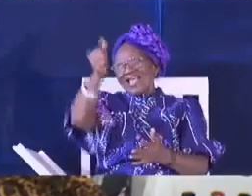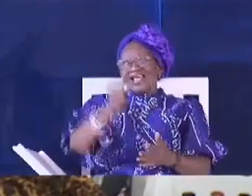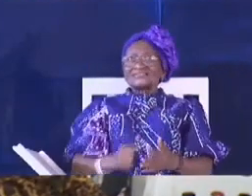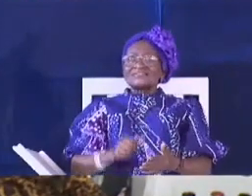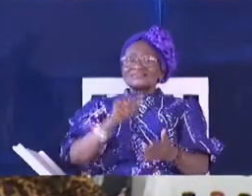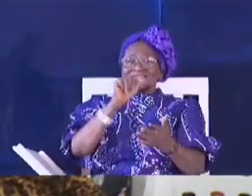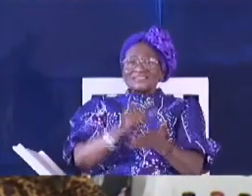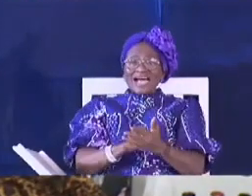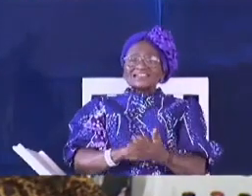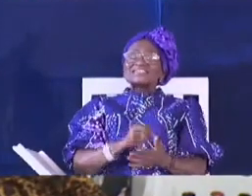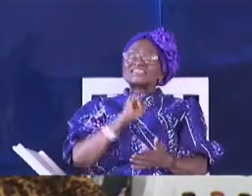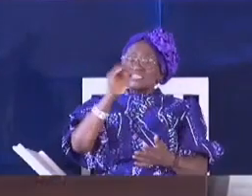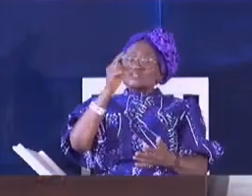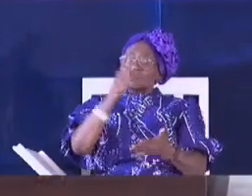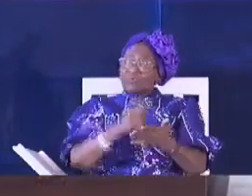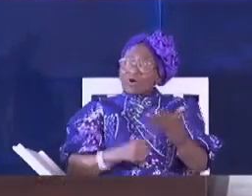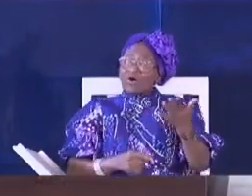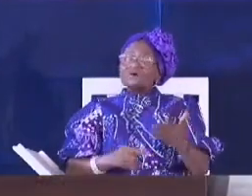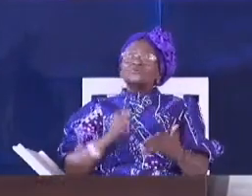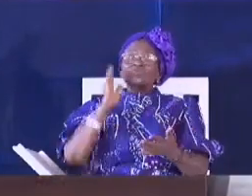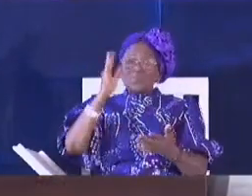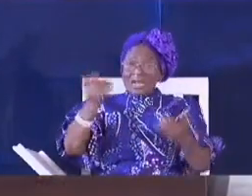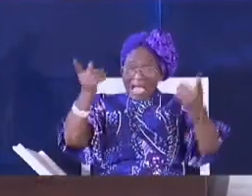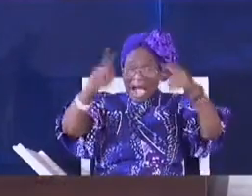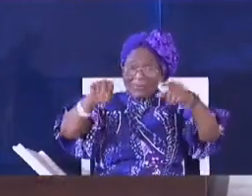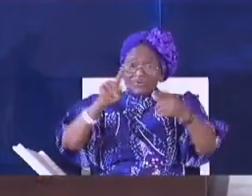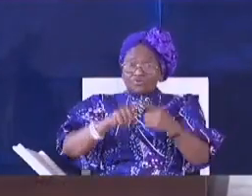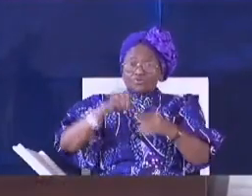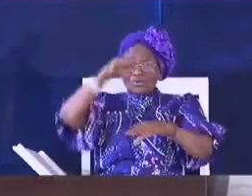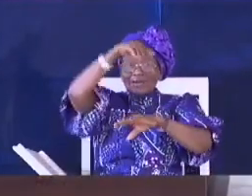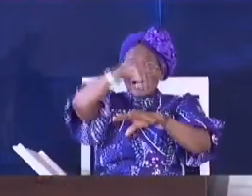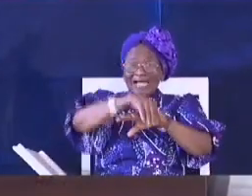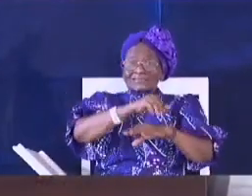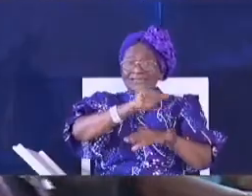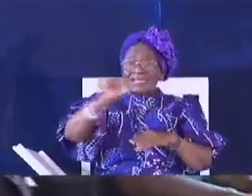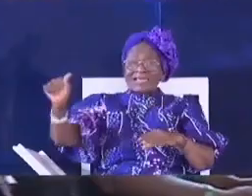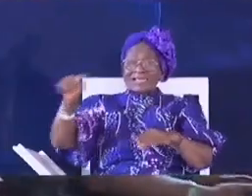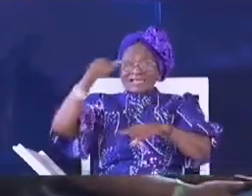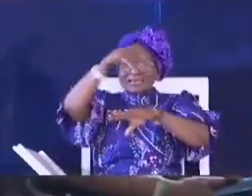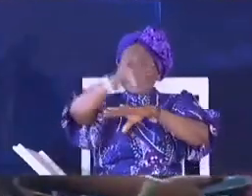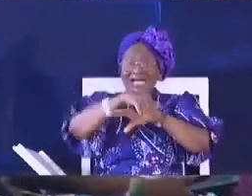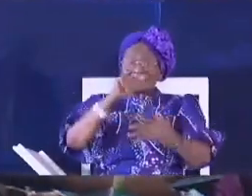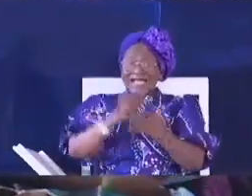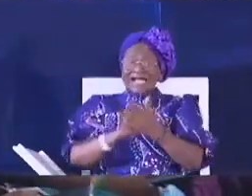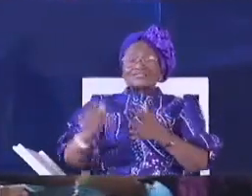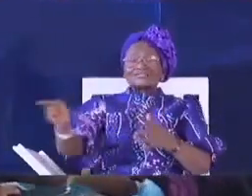That is what is going to make tonight a night you will never forget.